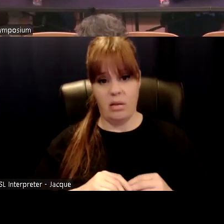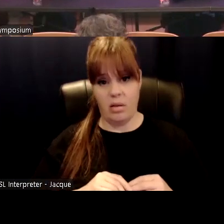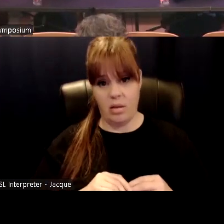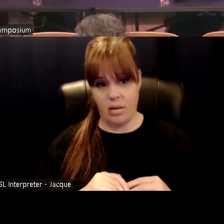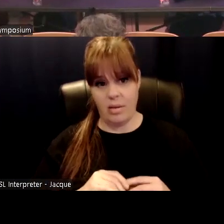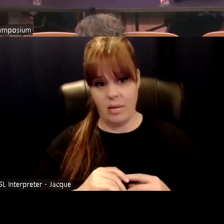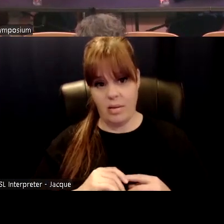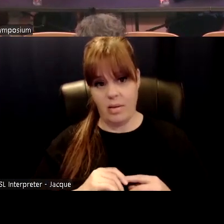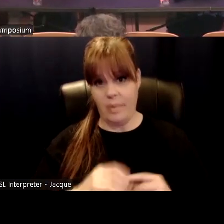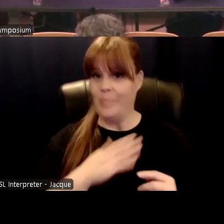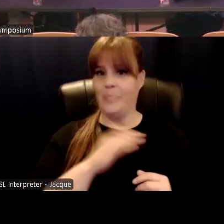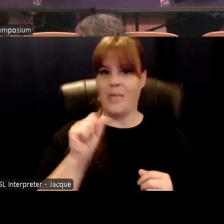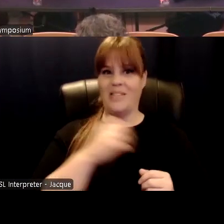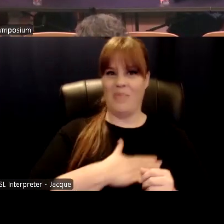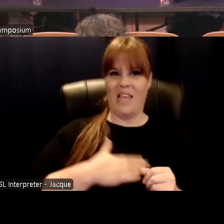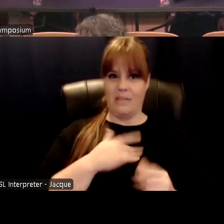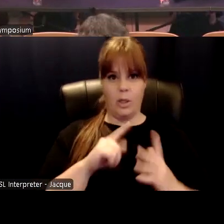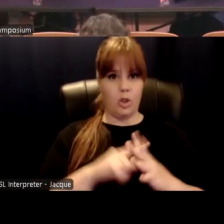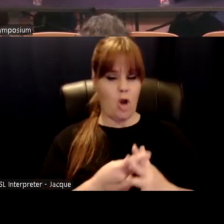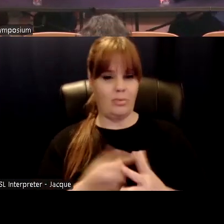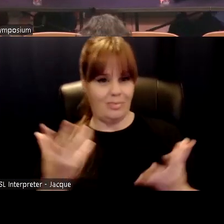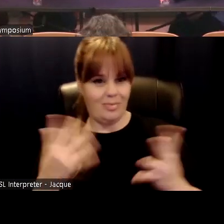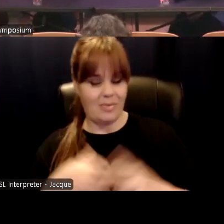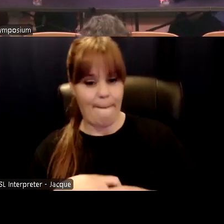yeah, please start, Gina.